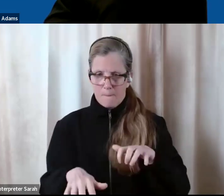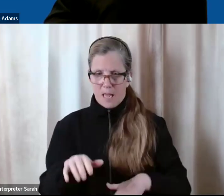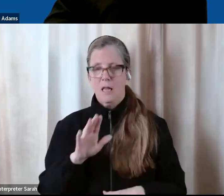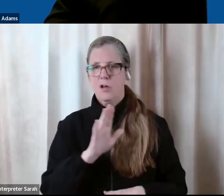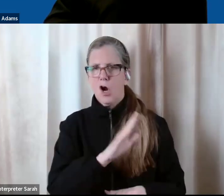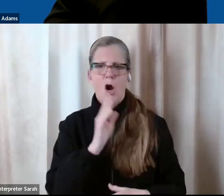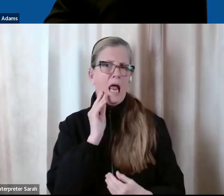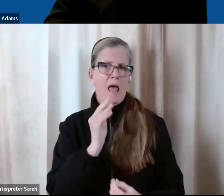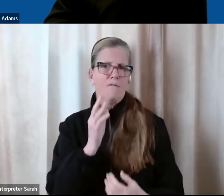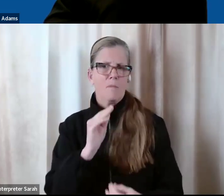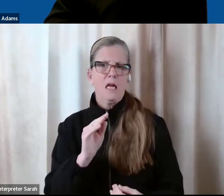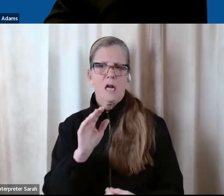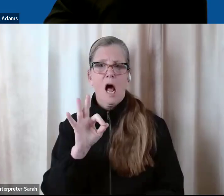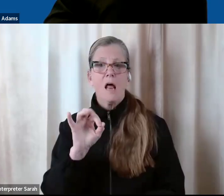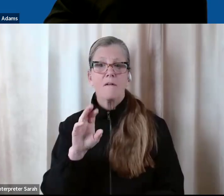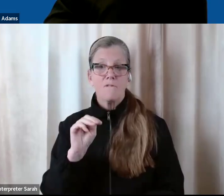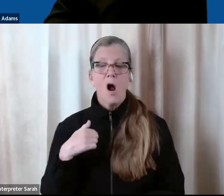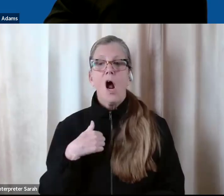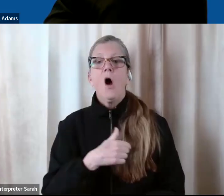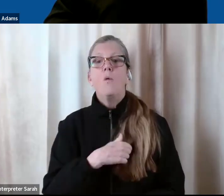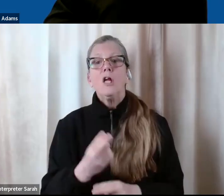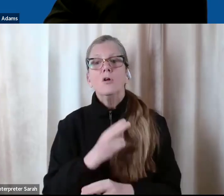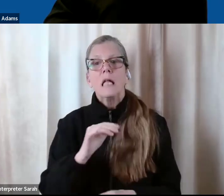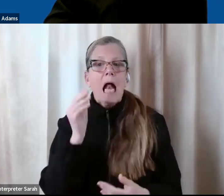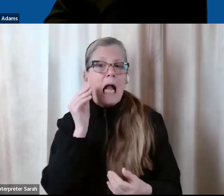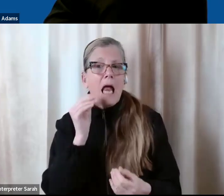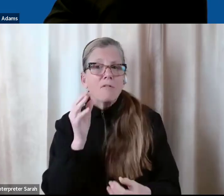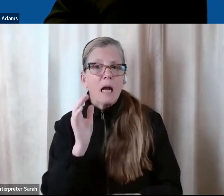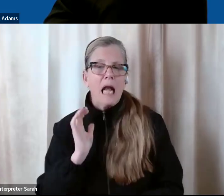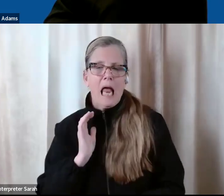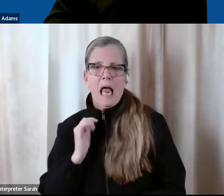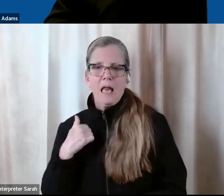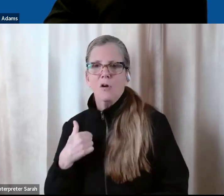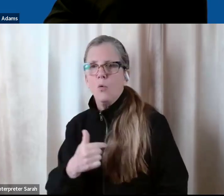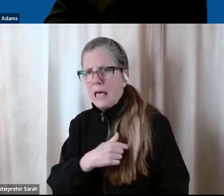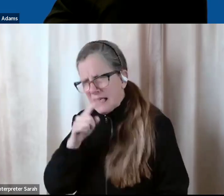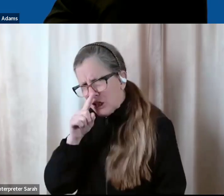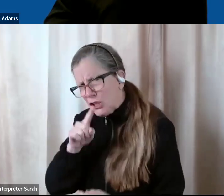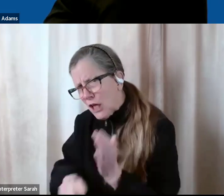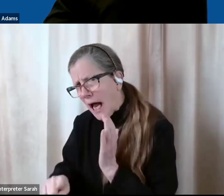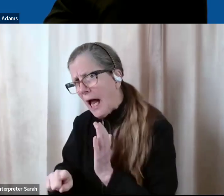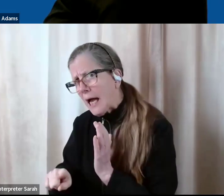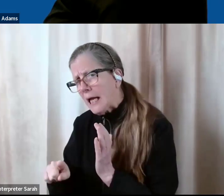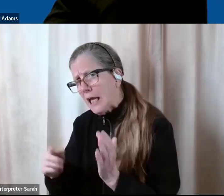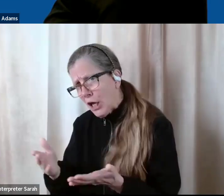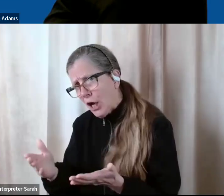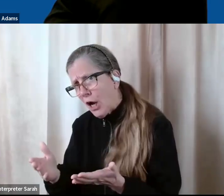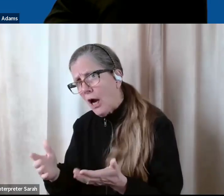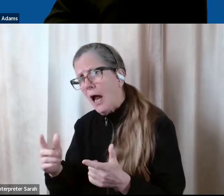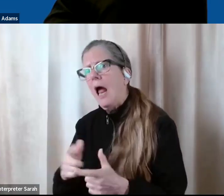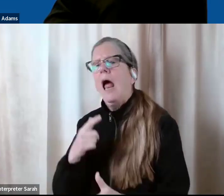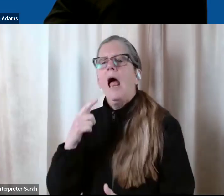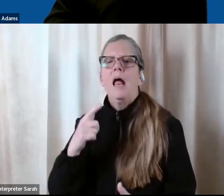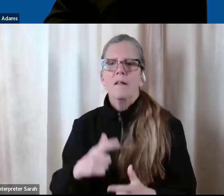form. We take that data and we do some verification on our back end electronically, and it comes back with it's